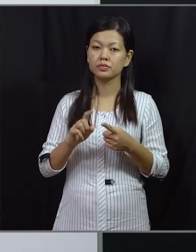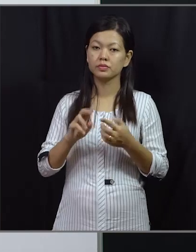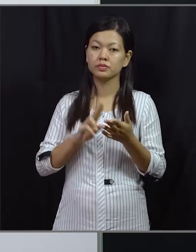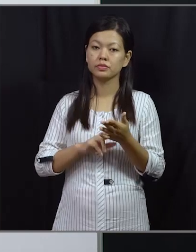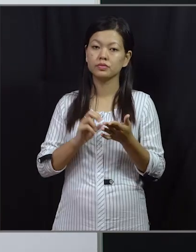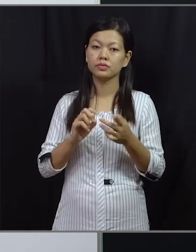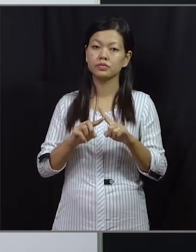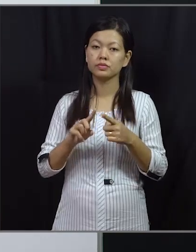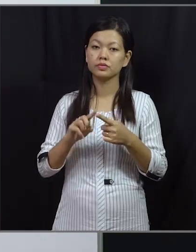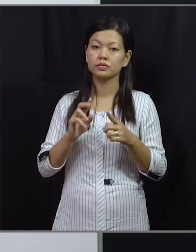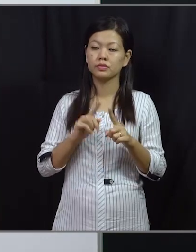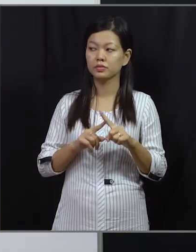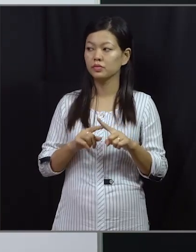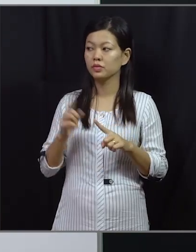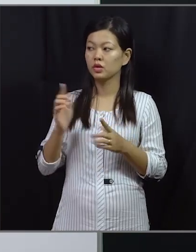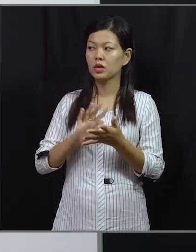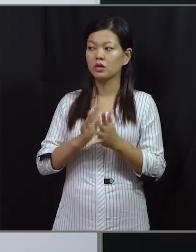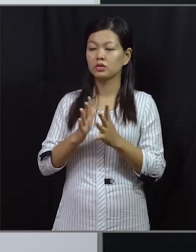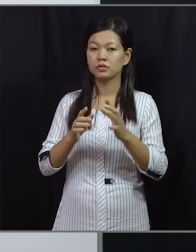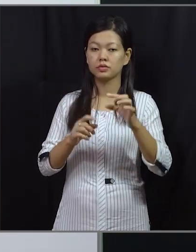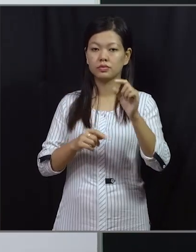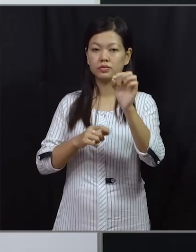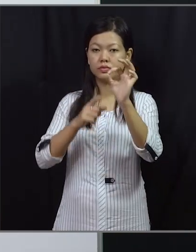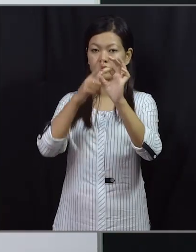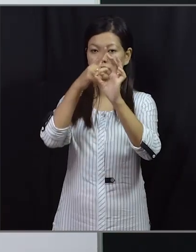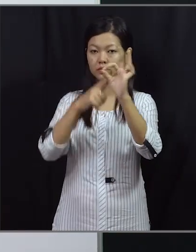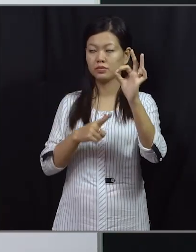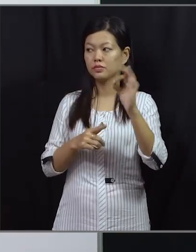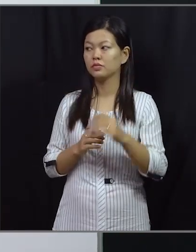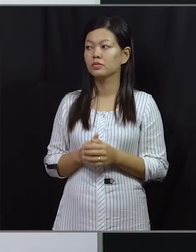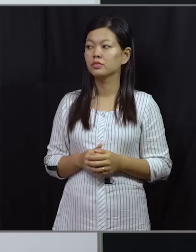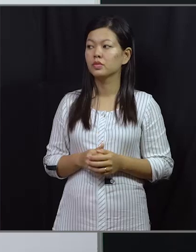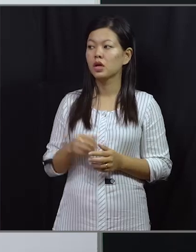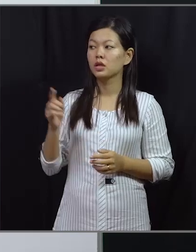phi. Phi, phi. Okay.